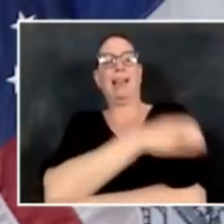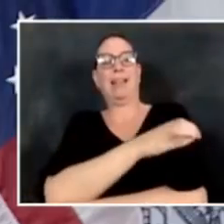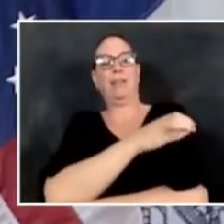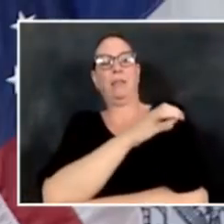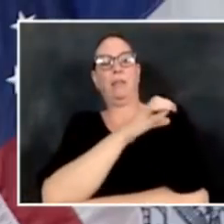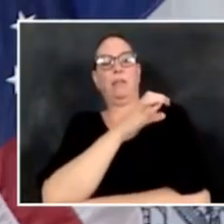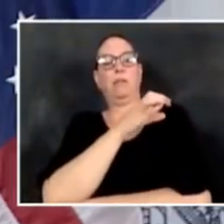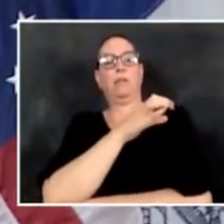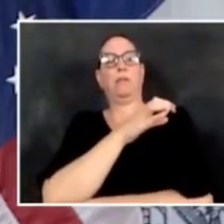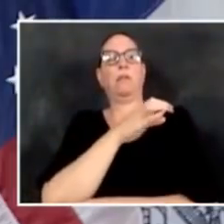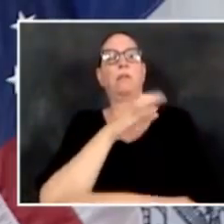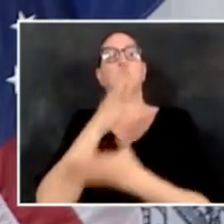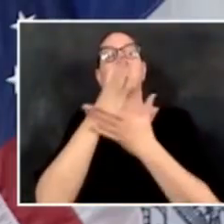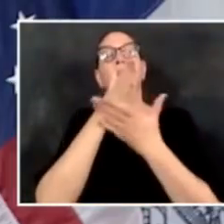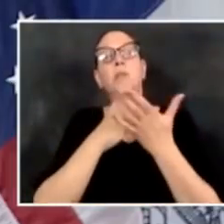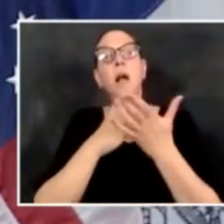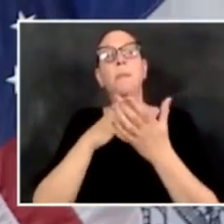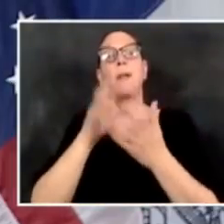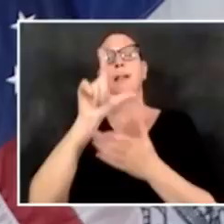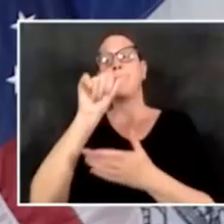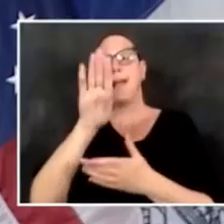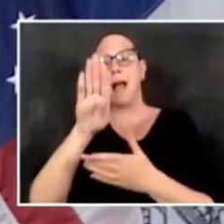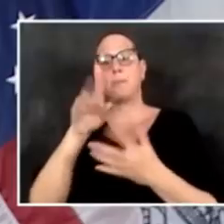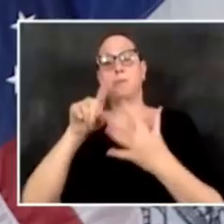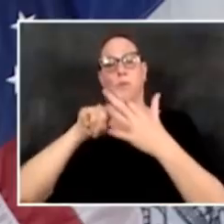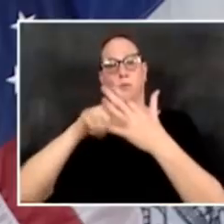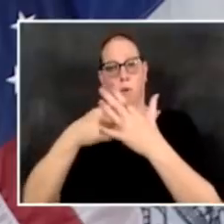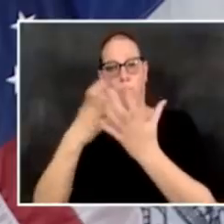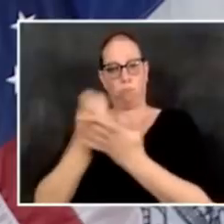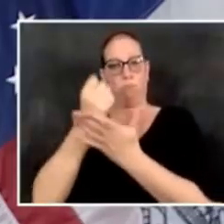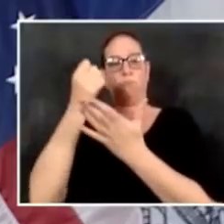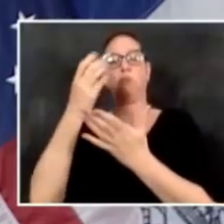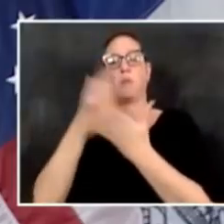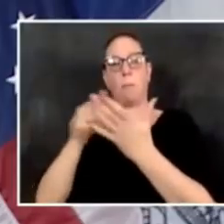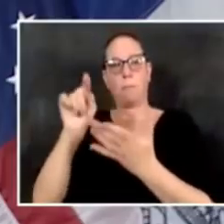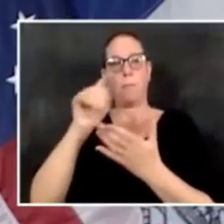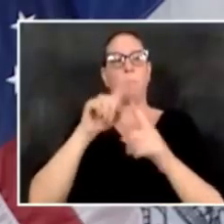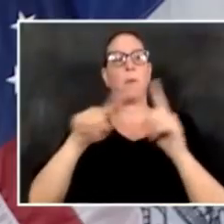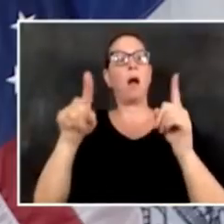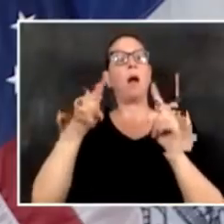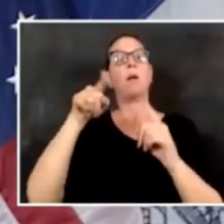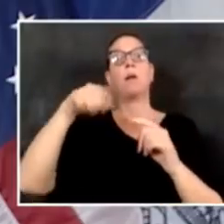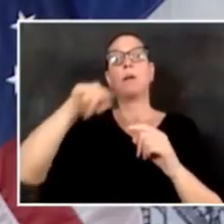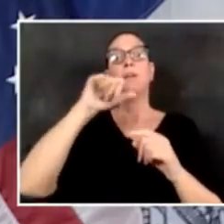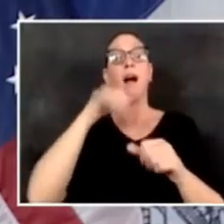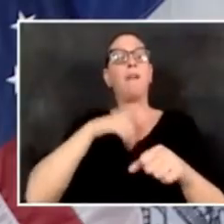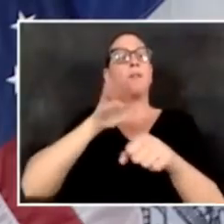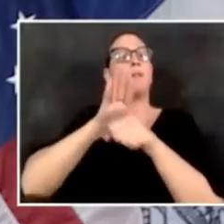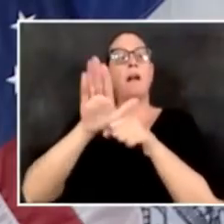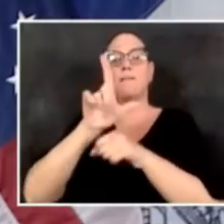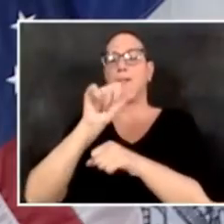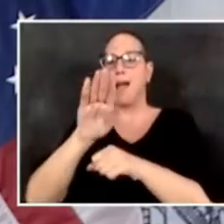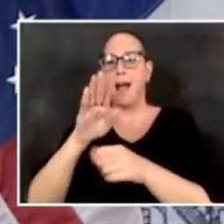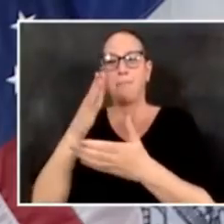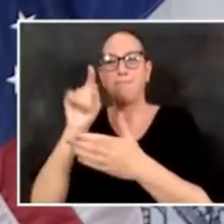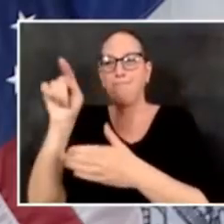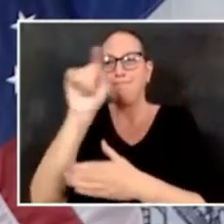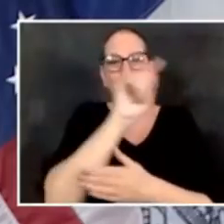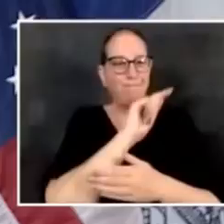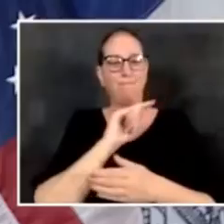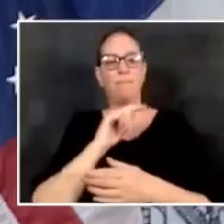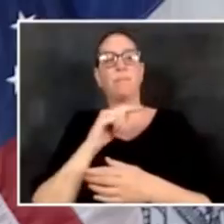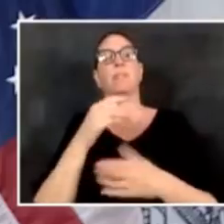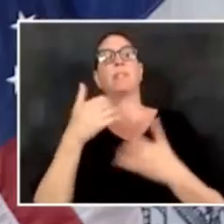general. So this is a moving target situation. We're working with the labs to get them all to be able to handle, or as many